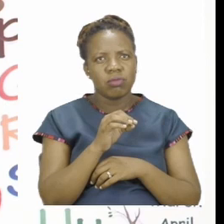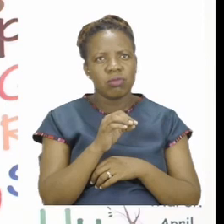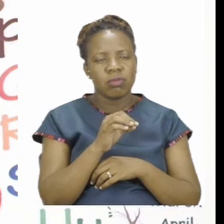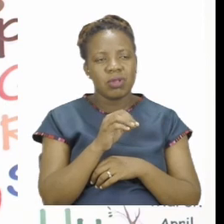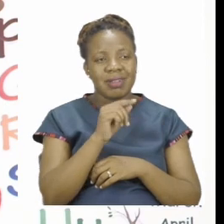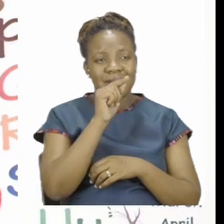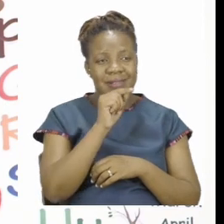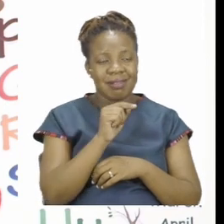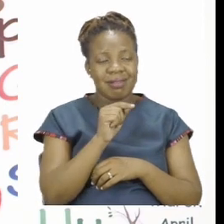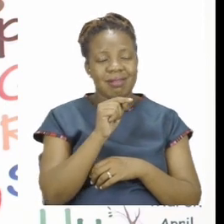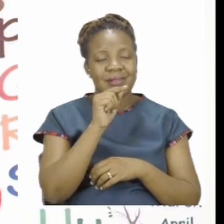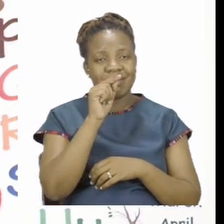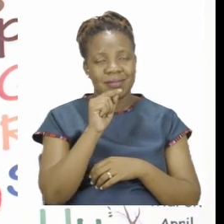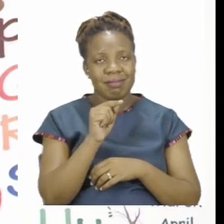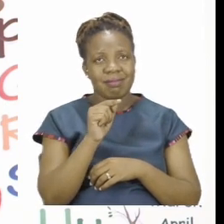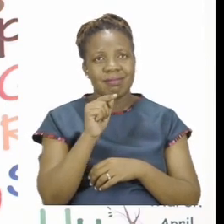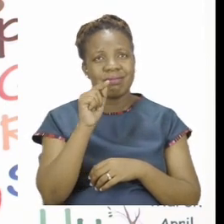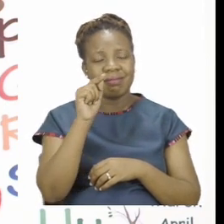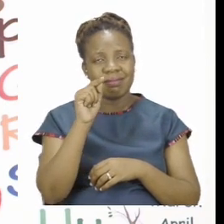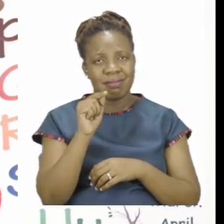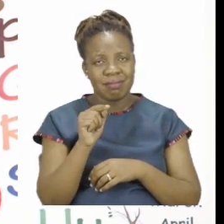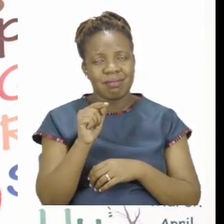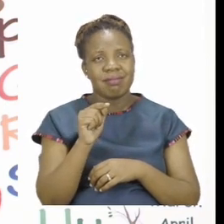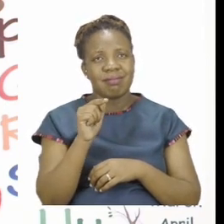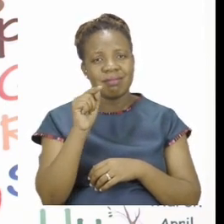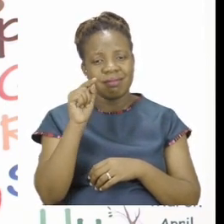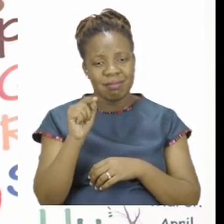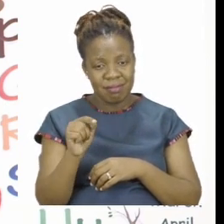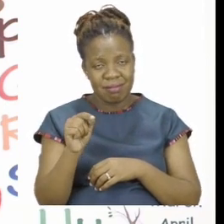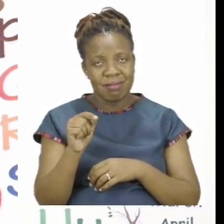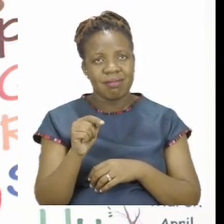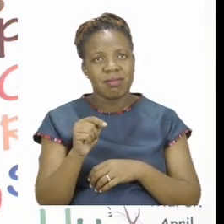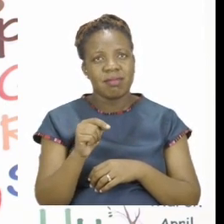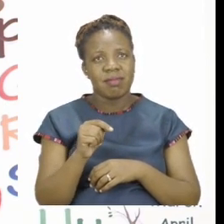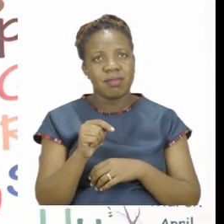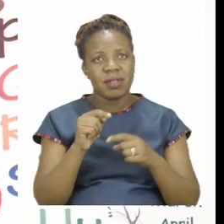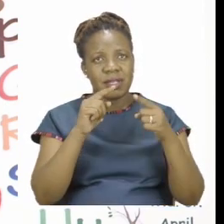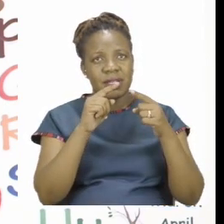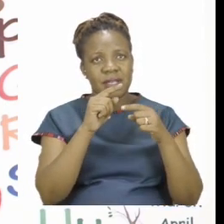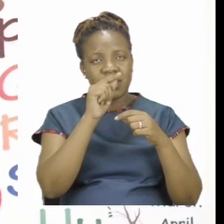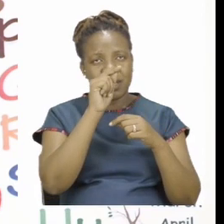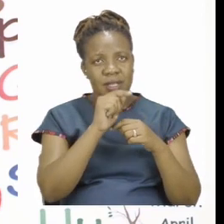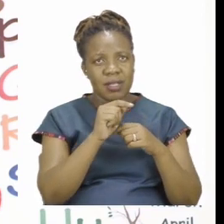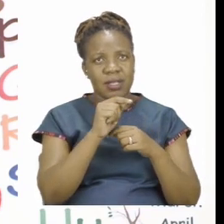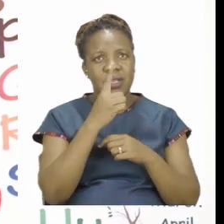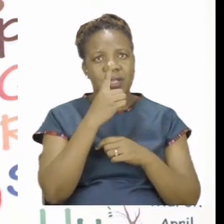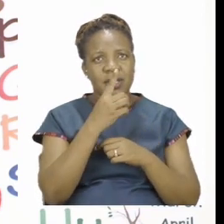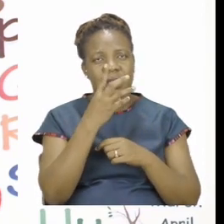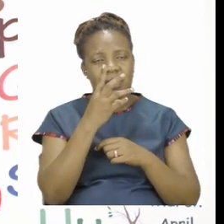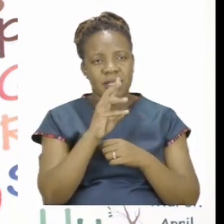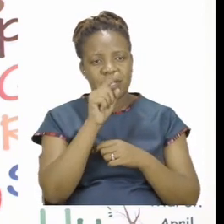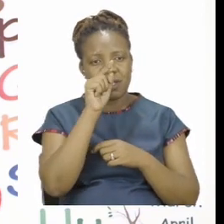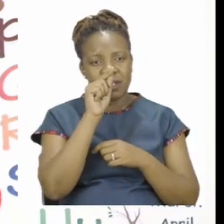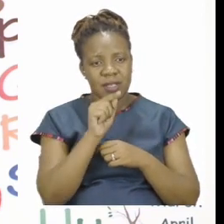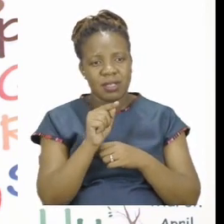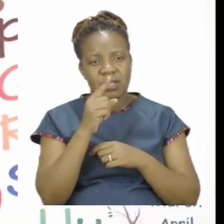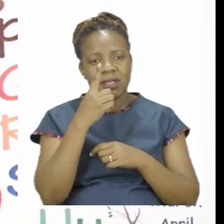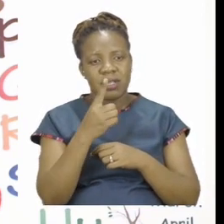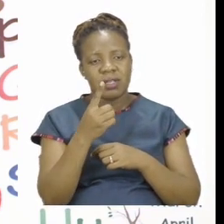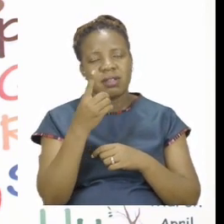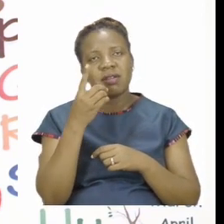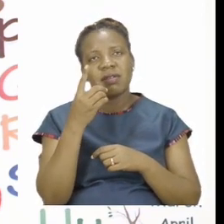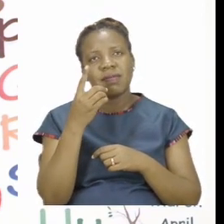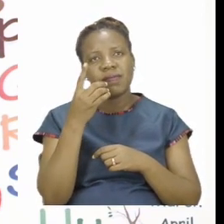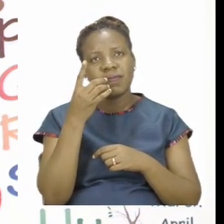17, 18, 19. So I've gotten to 19. Now what is important is for me